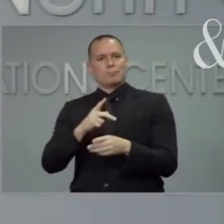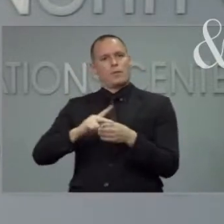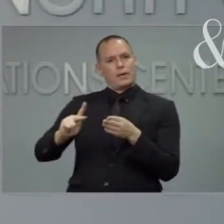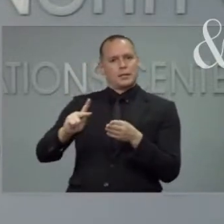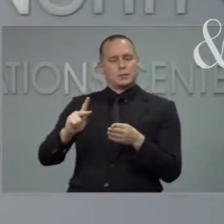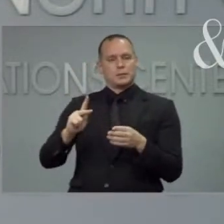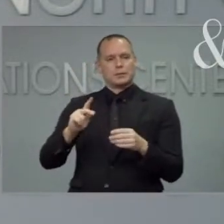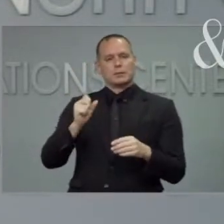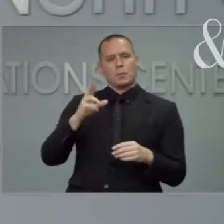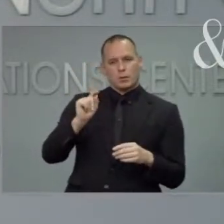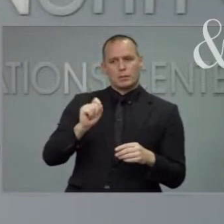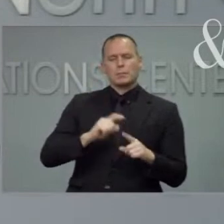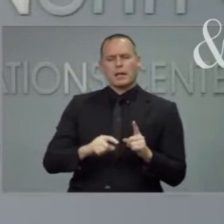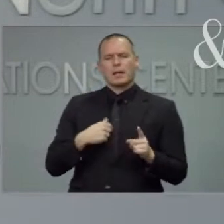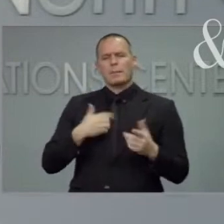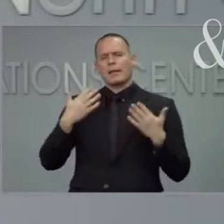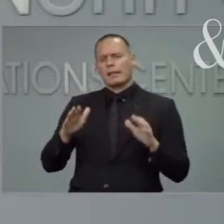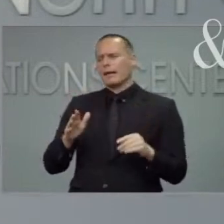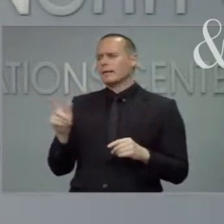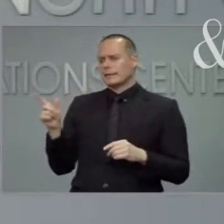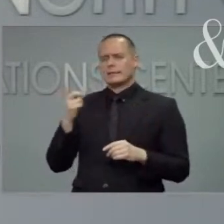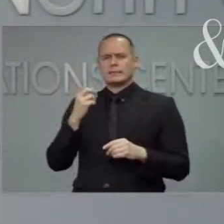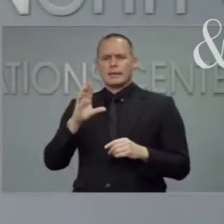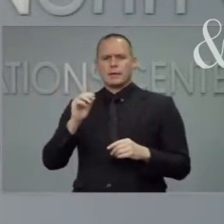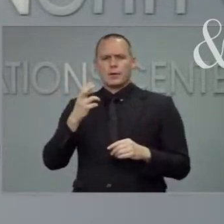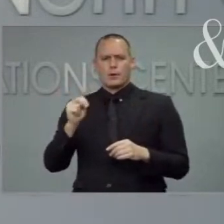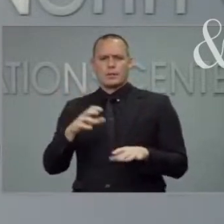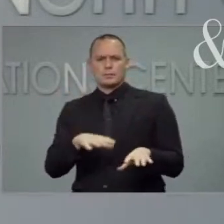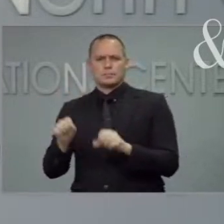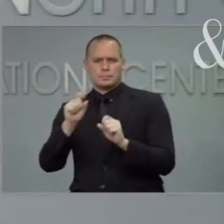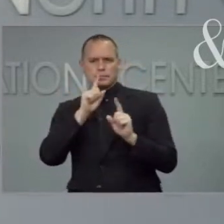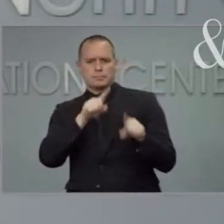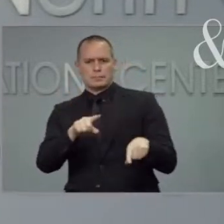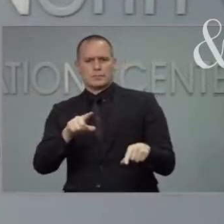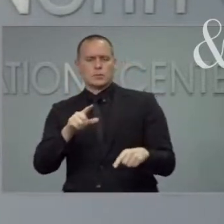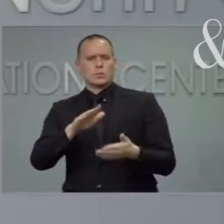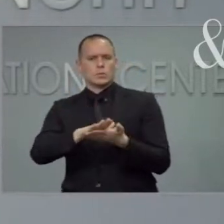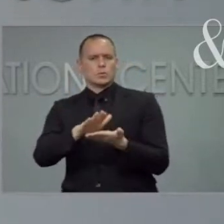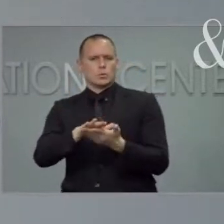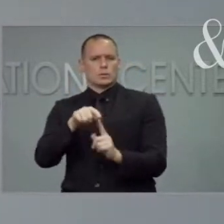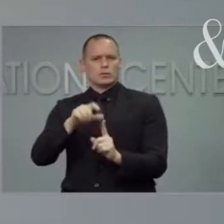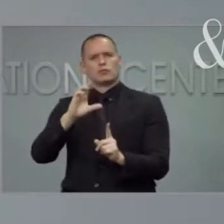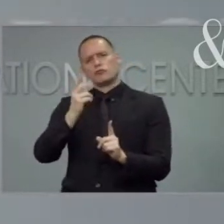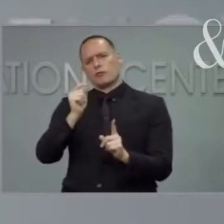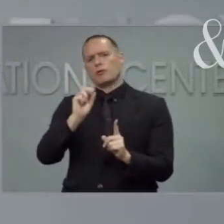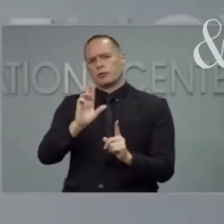requirements. I'll let Dr. Cohen address the schools issue.